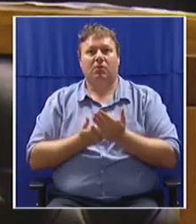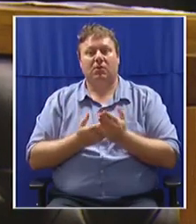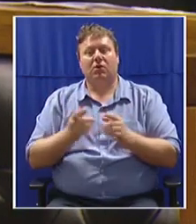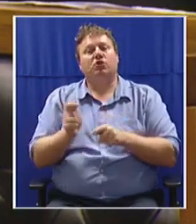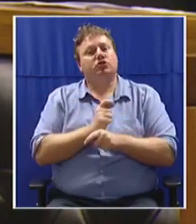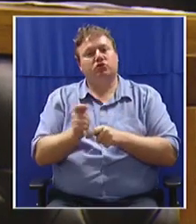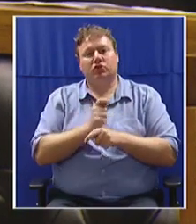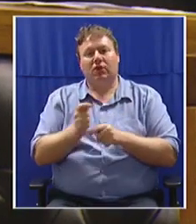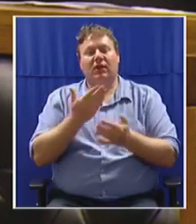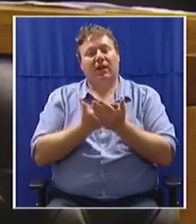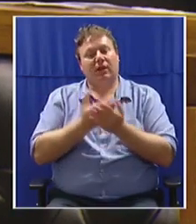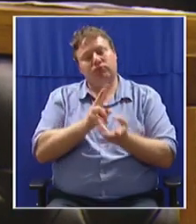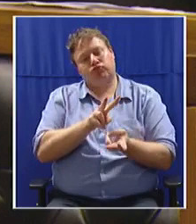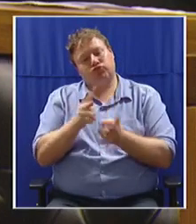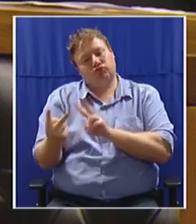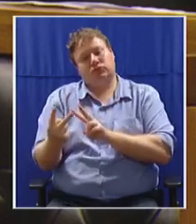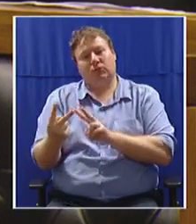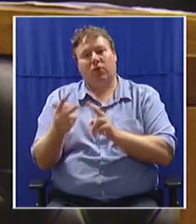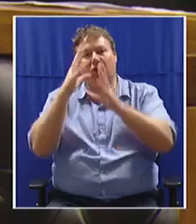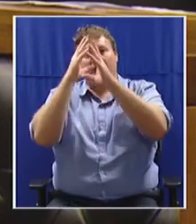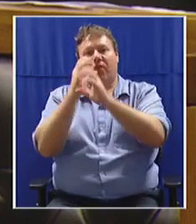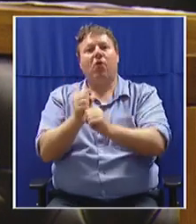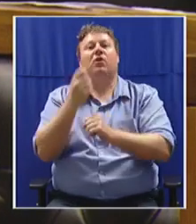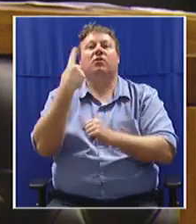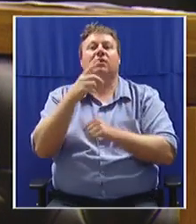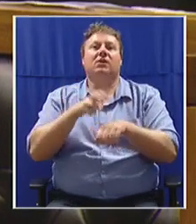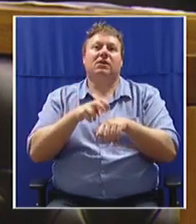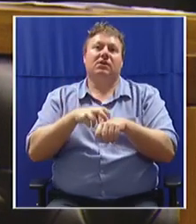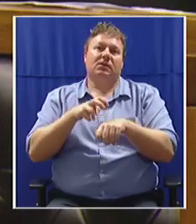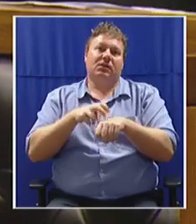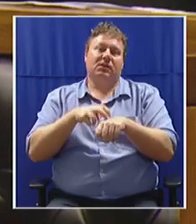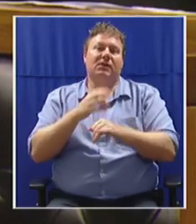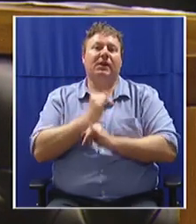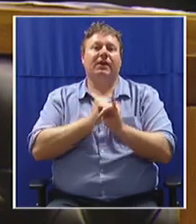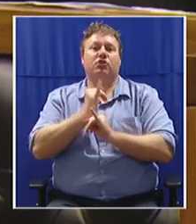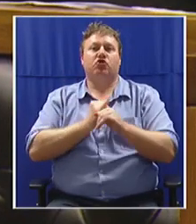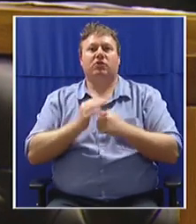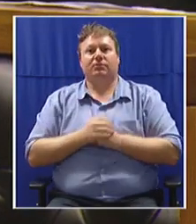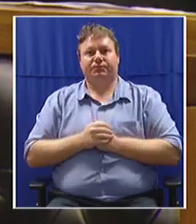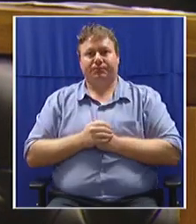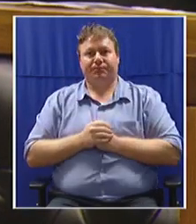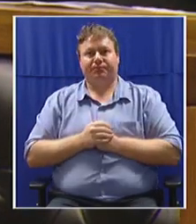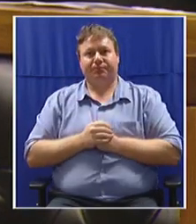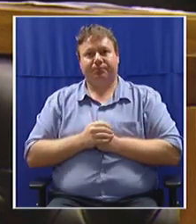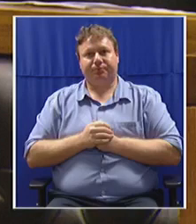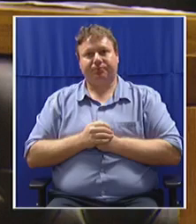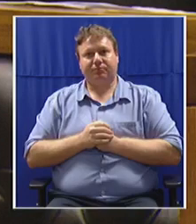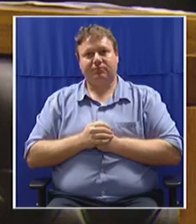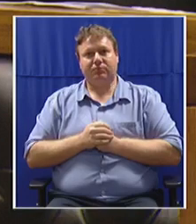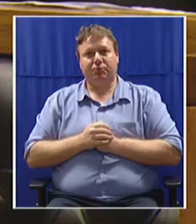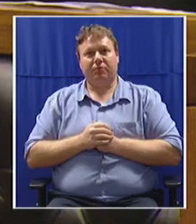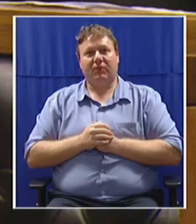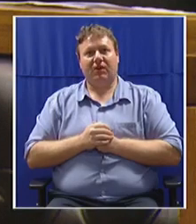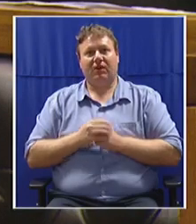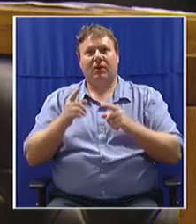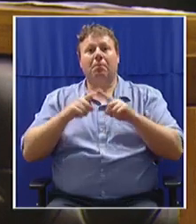can be tailor-made to suit the needs of industry. But of course,